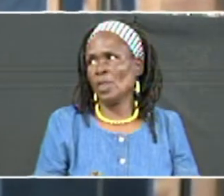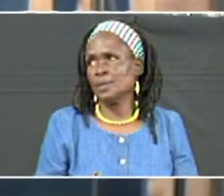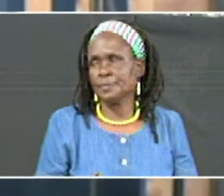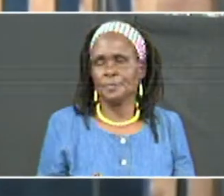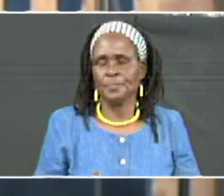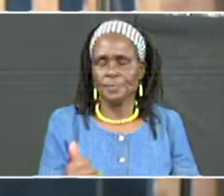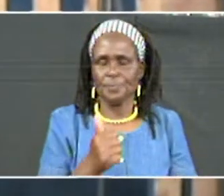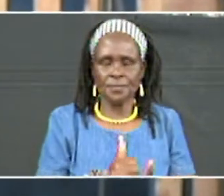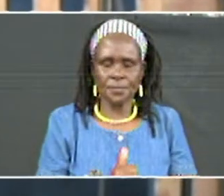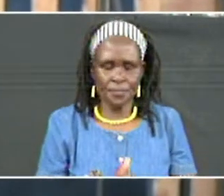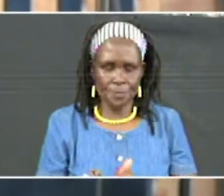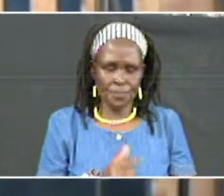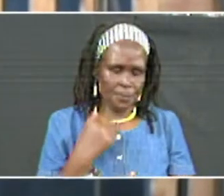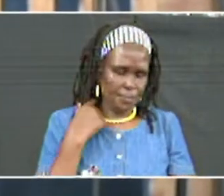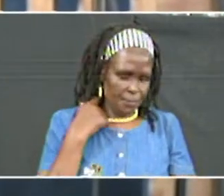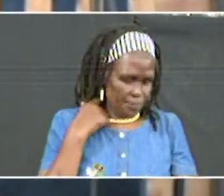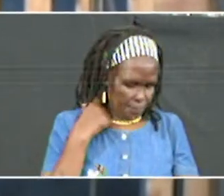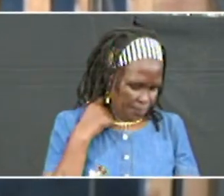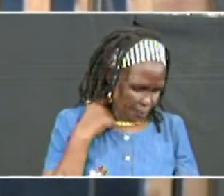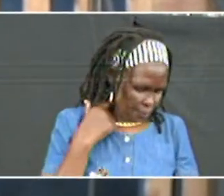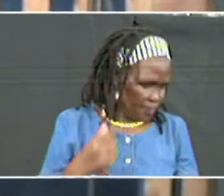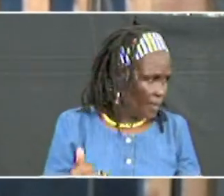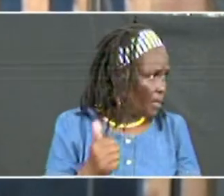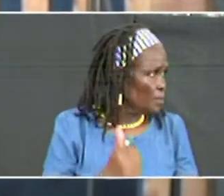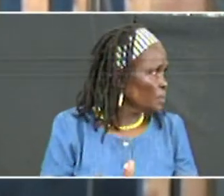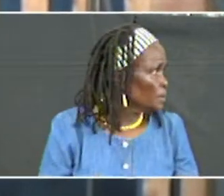Amen. Amen.